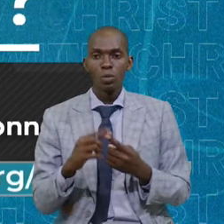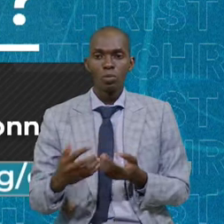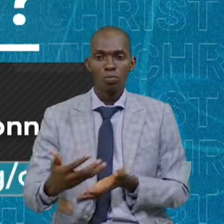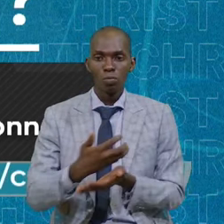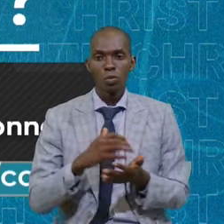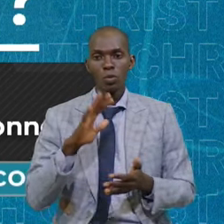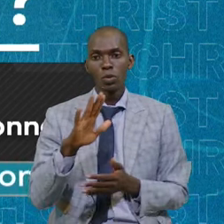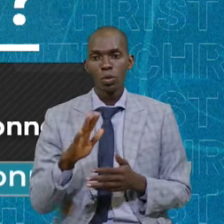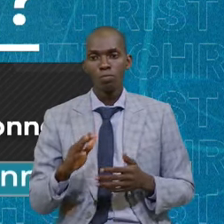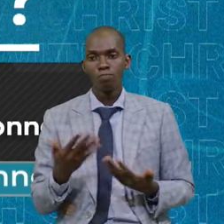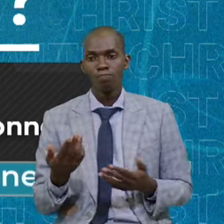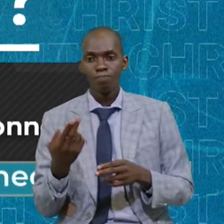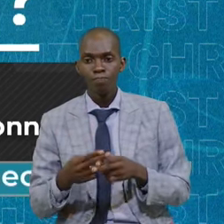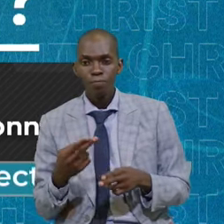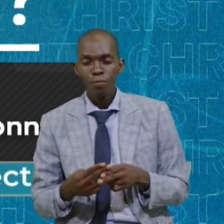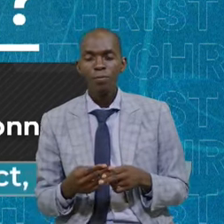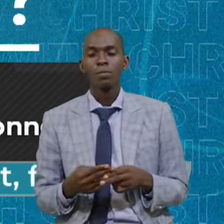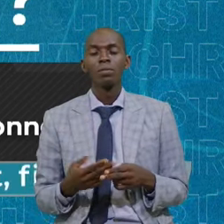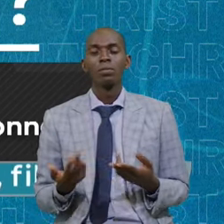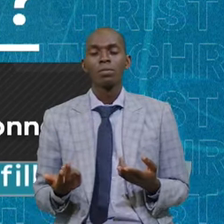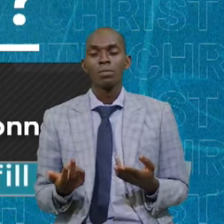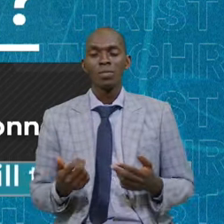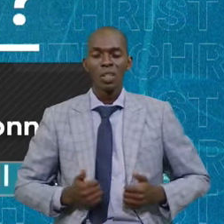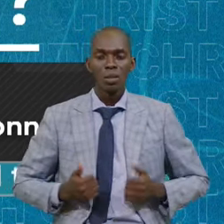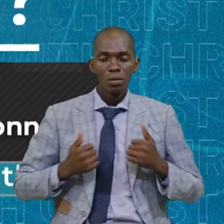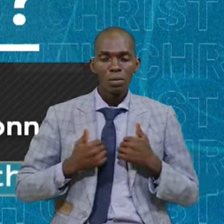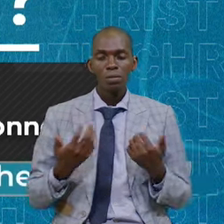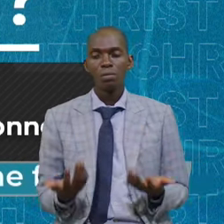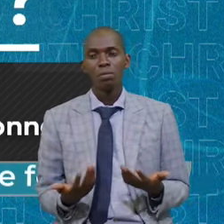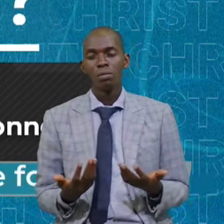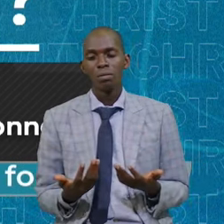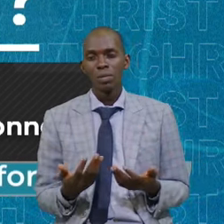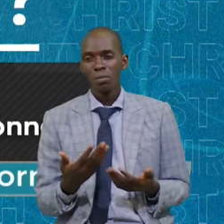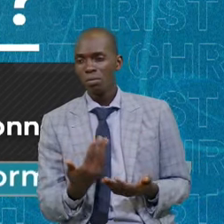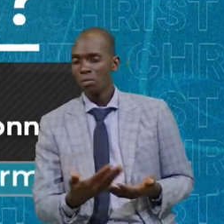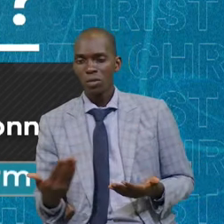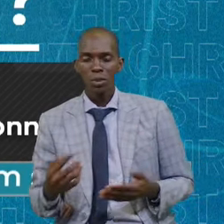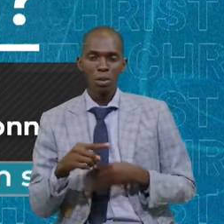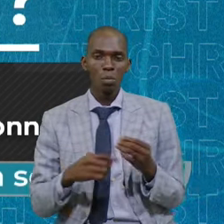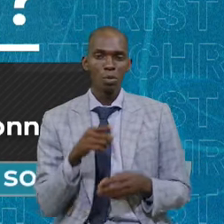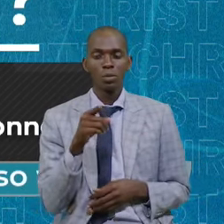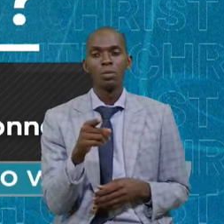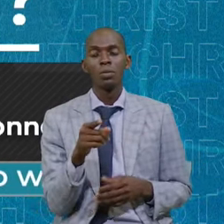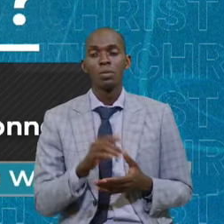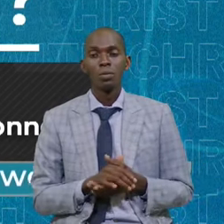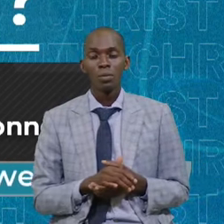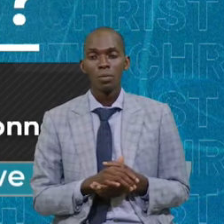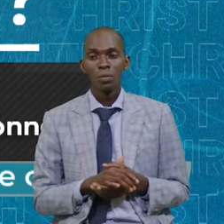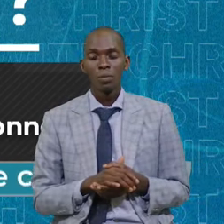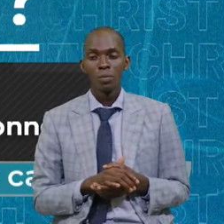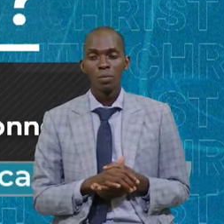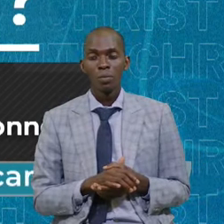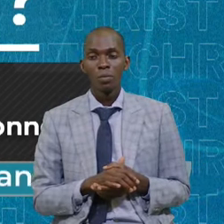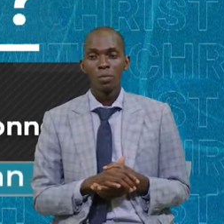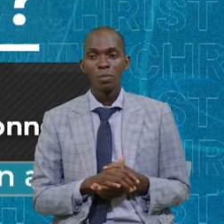Write your name properly. Please, here in Benin, we have quarters, like maybe in the Kewan Road, you have